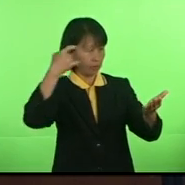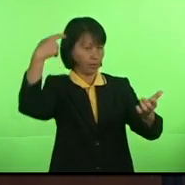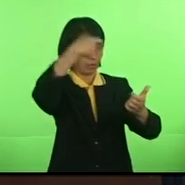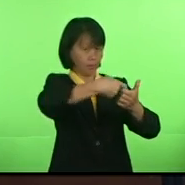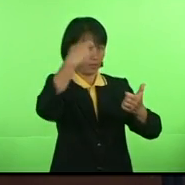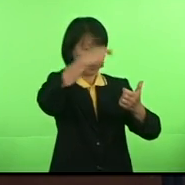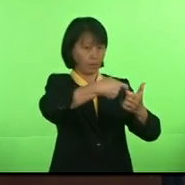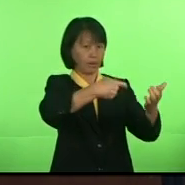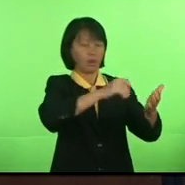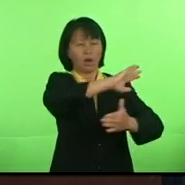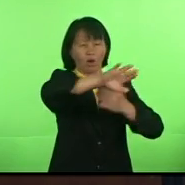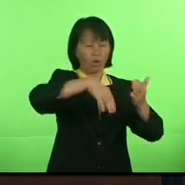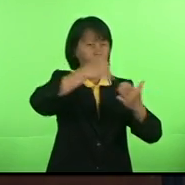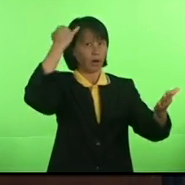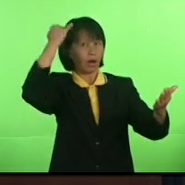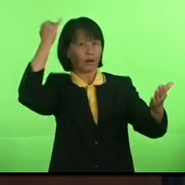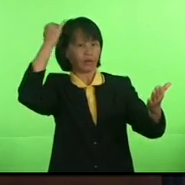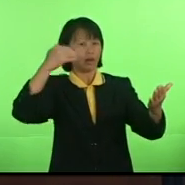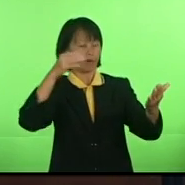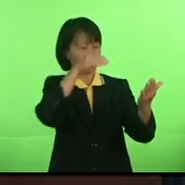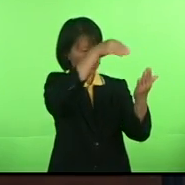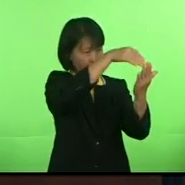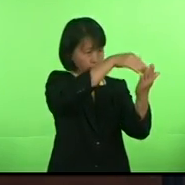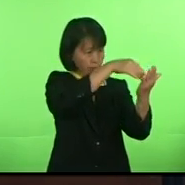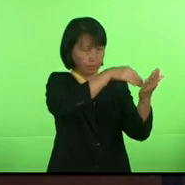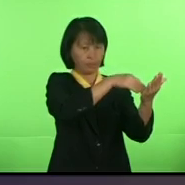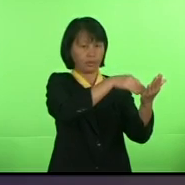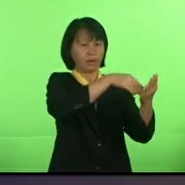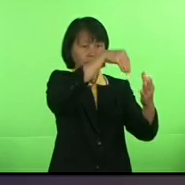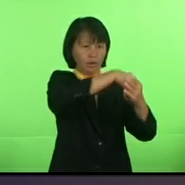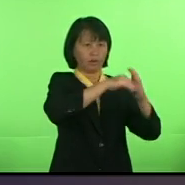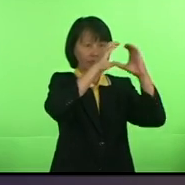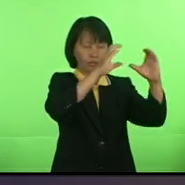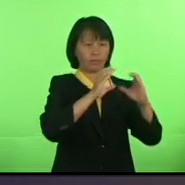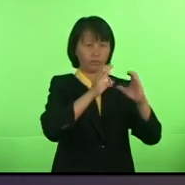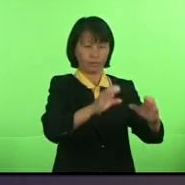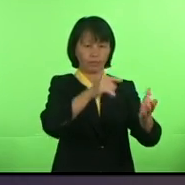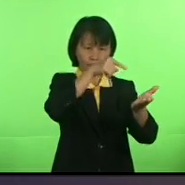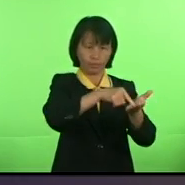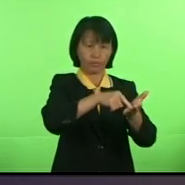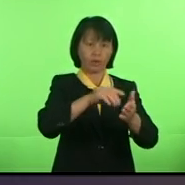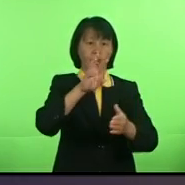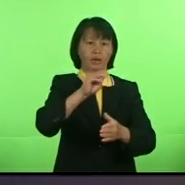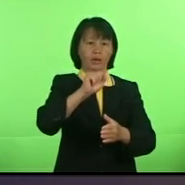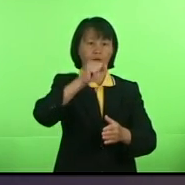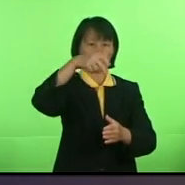it, putting all the ideas down in the forms of map type easy